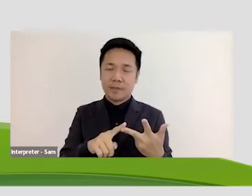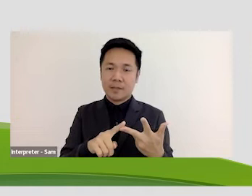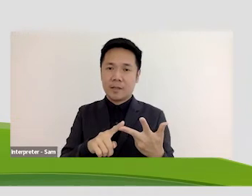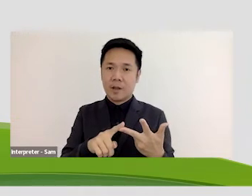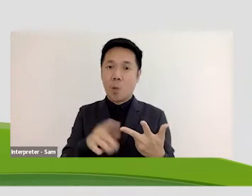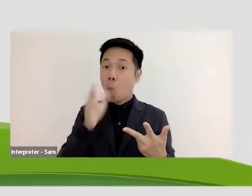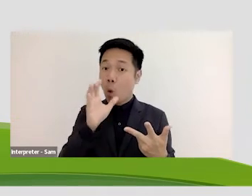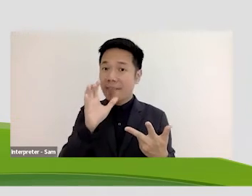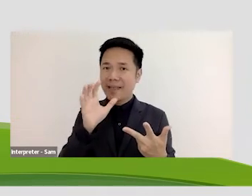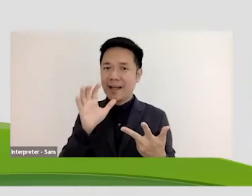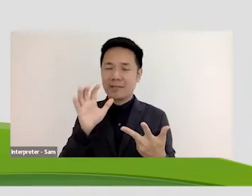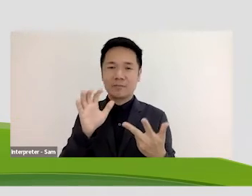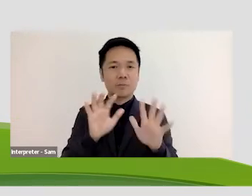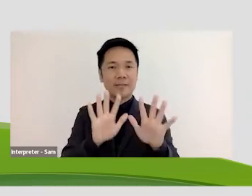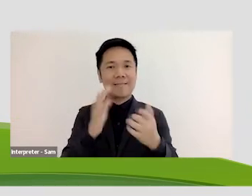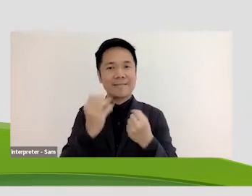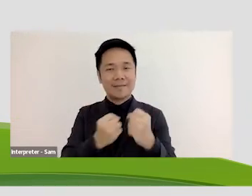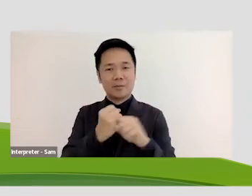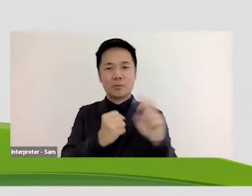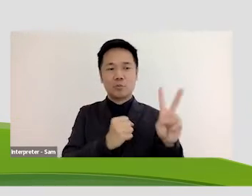Decade 2018 to